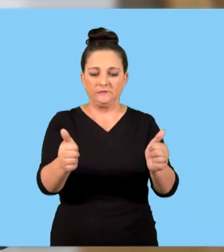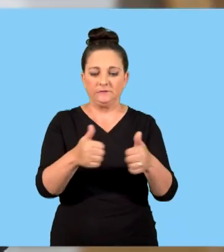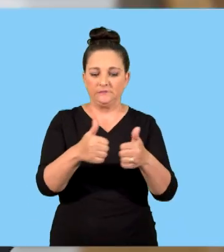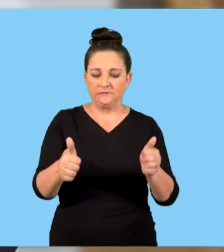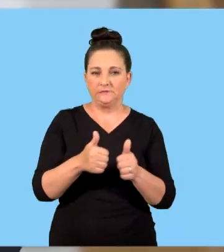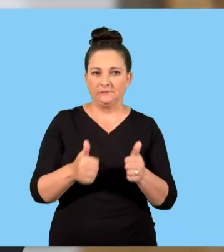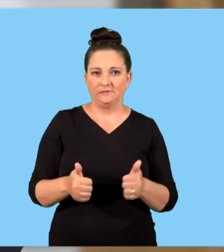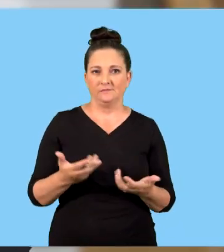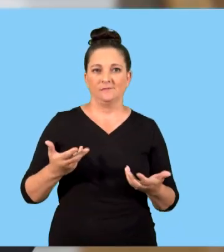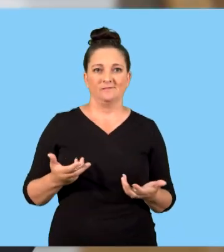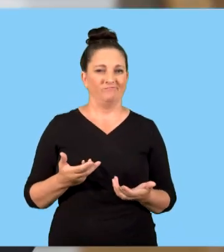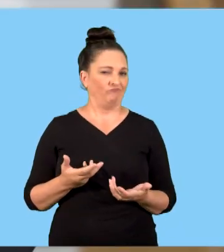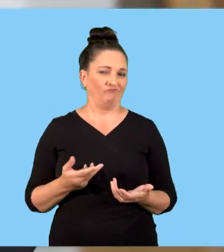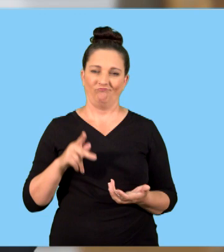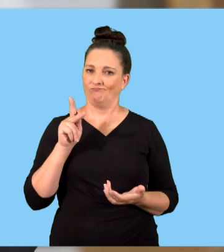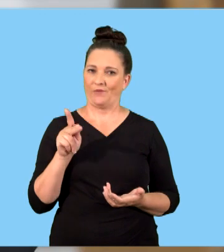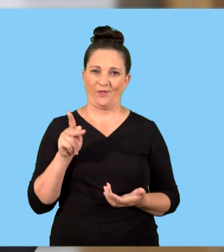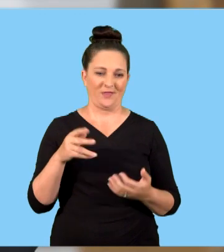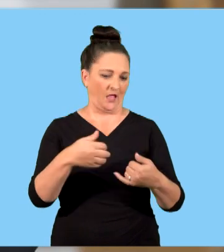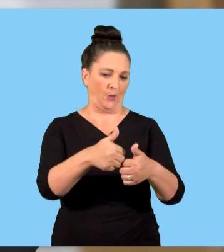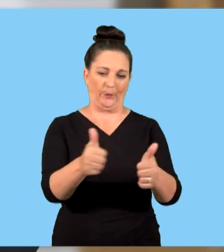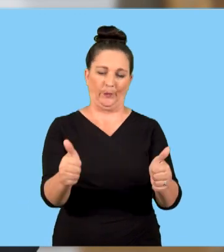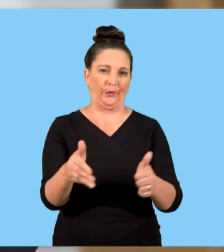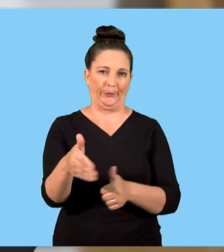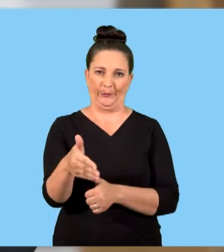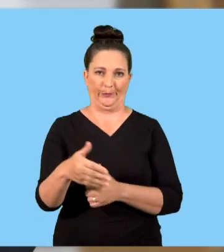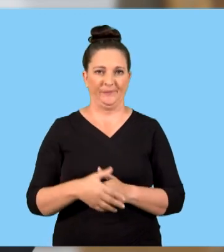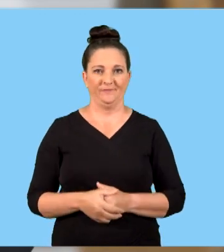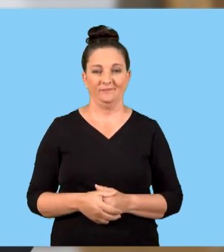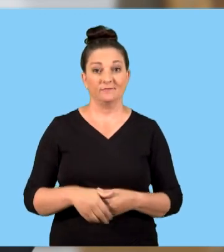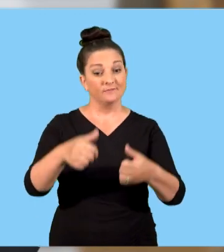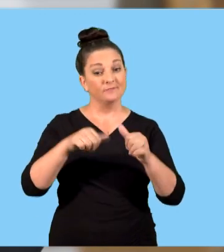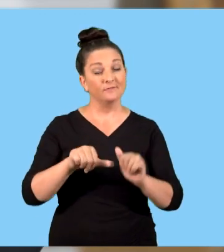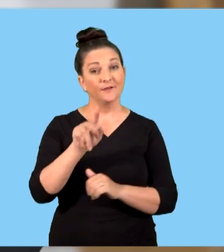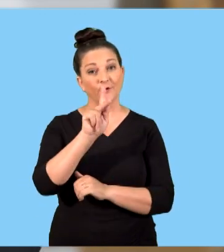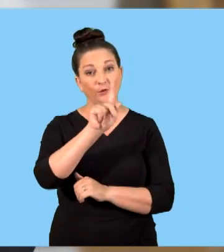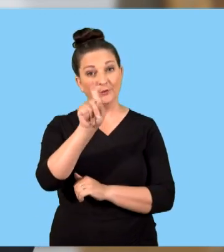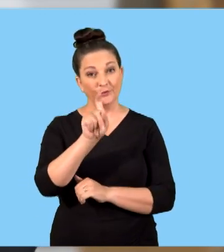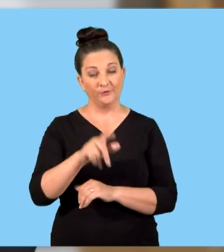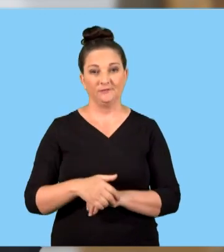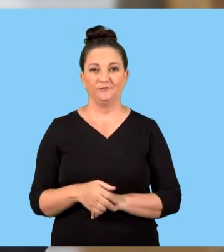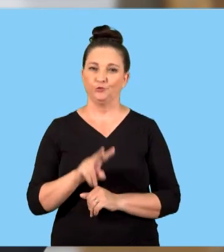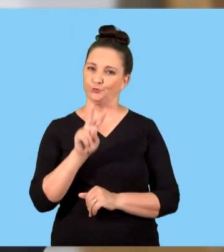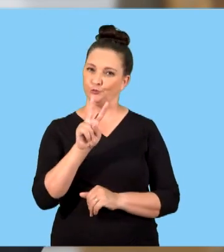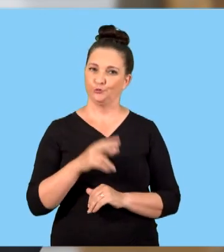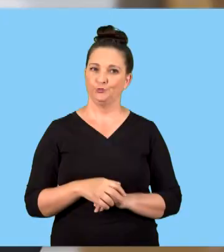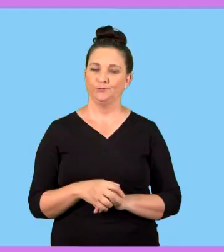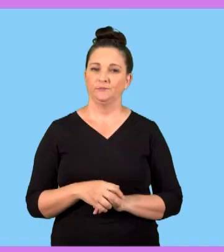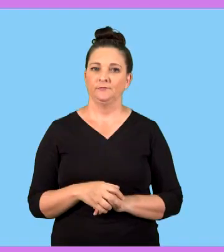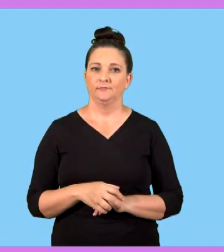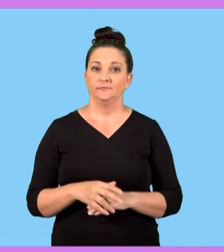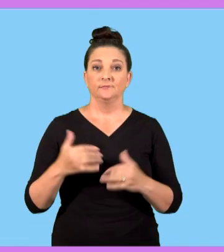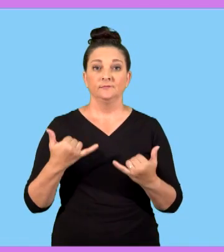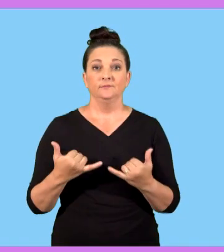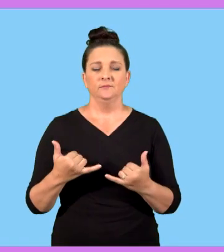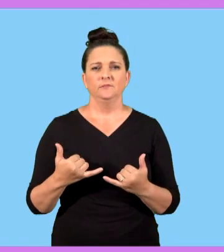plan that's given to you? So there's no row K. All right, let's move on to our next question. Question number 2. Write